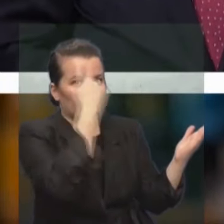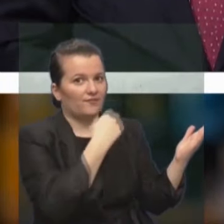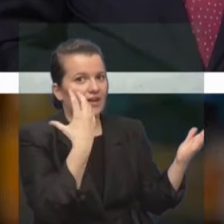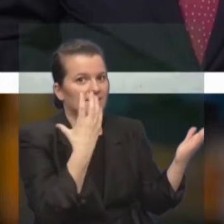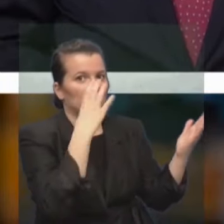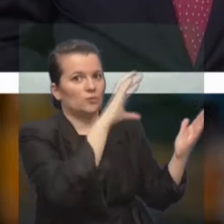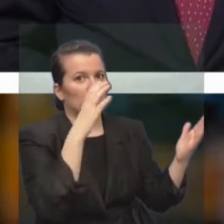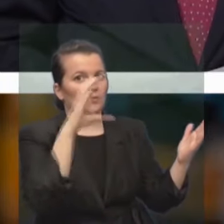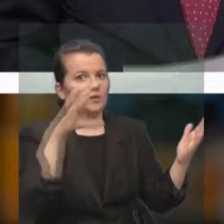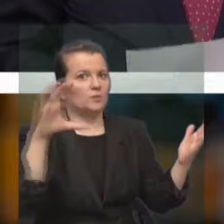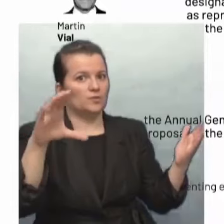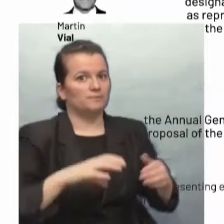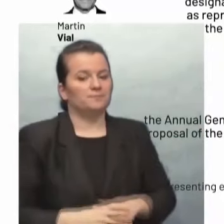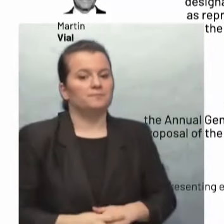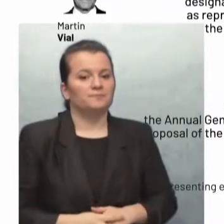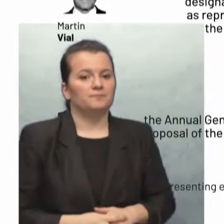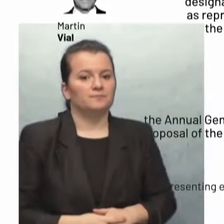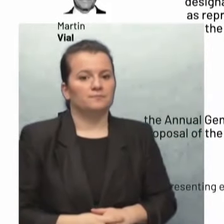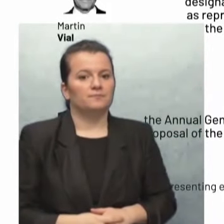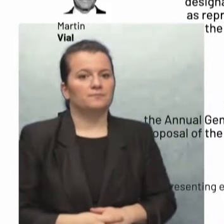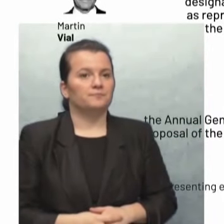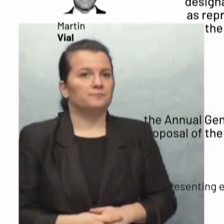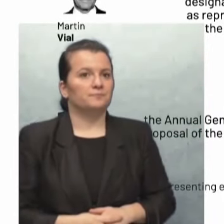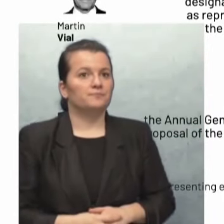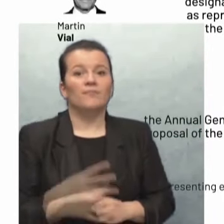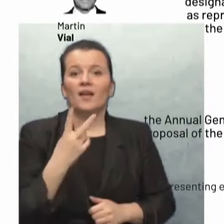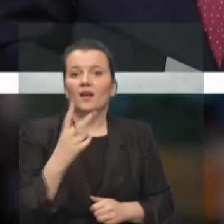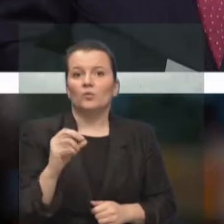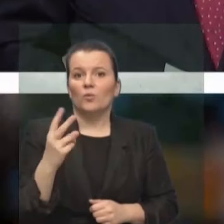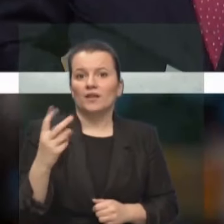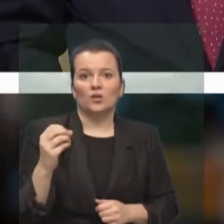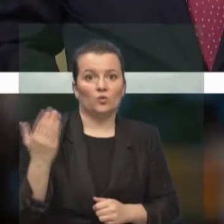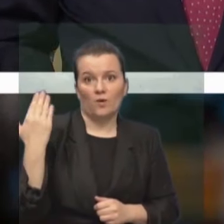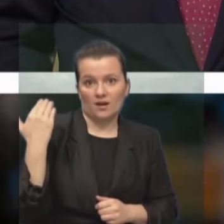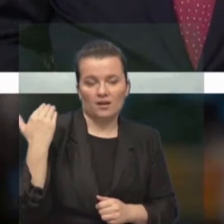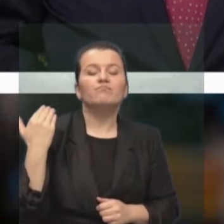in 2020 not to renew